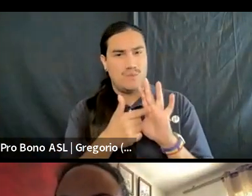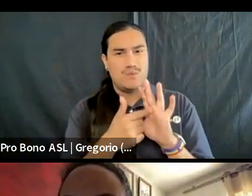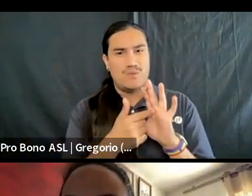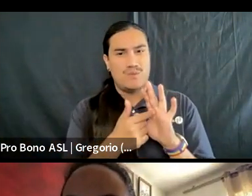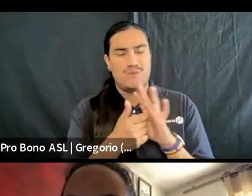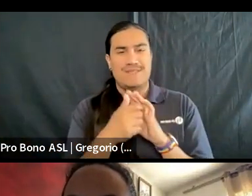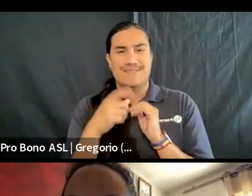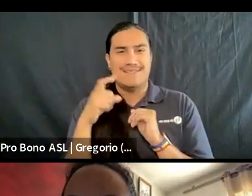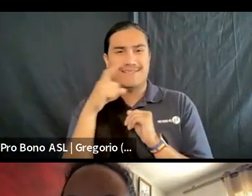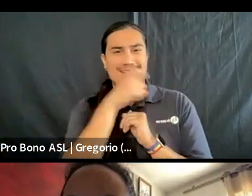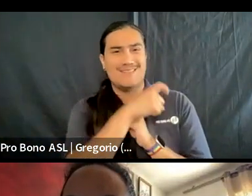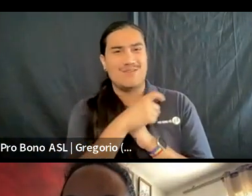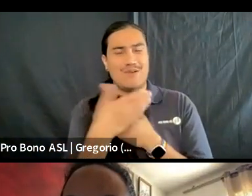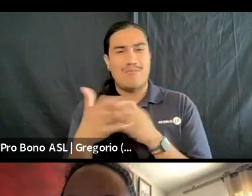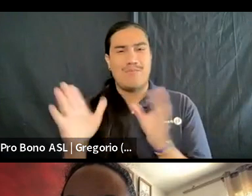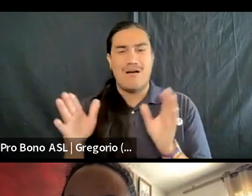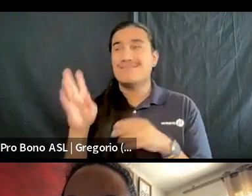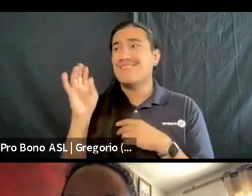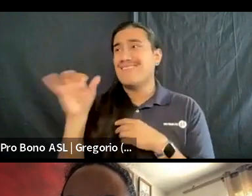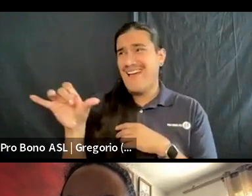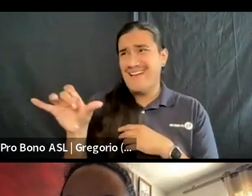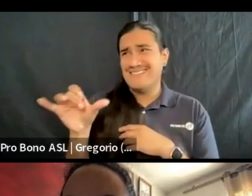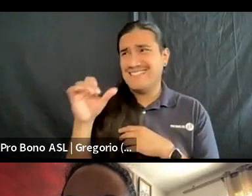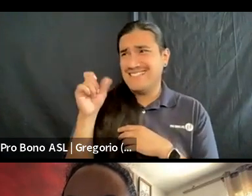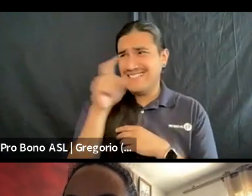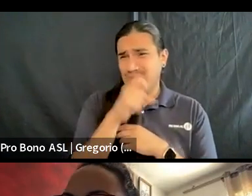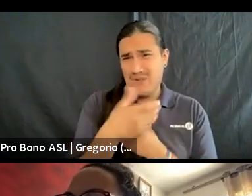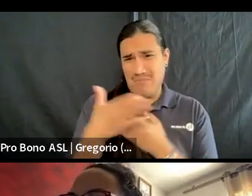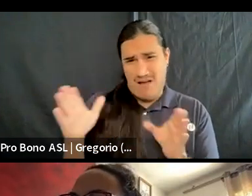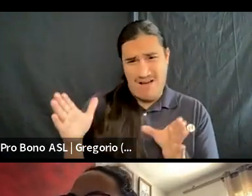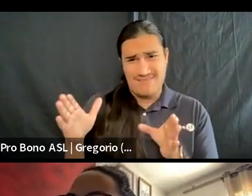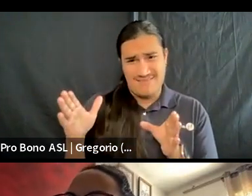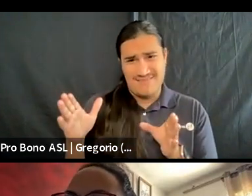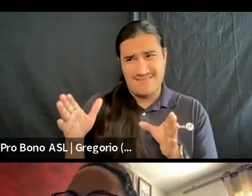box. That's a cereal box.